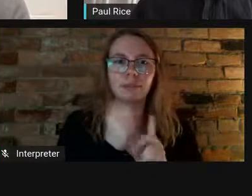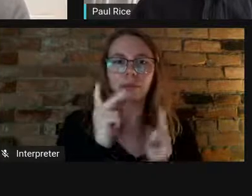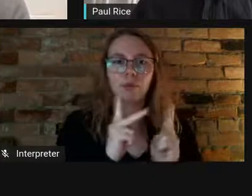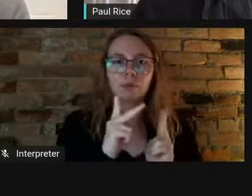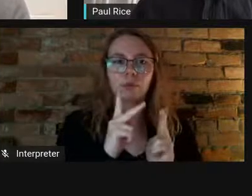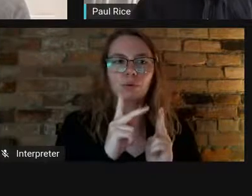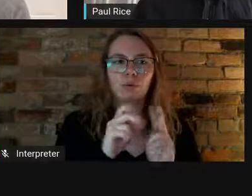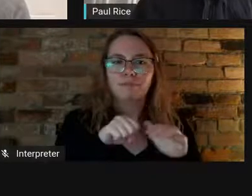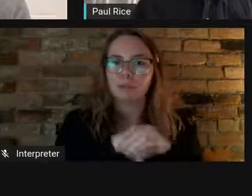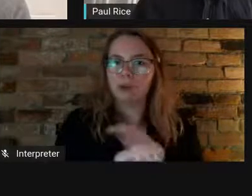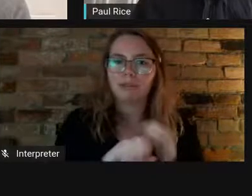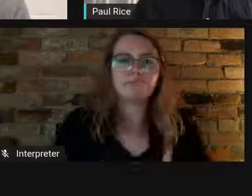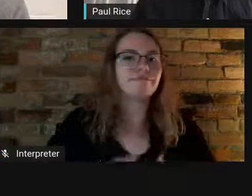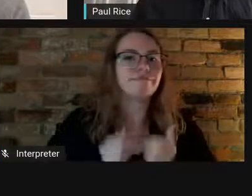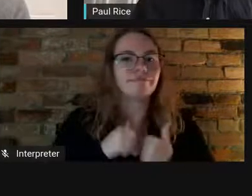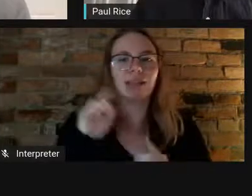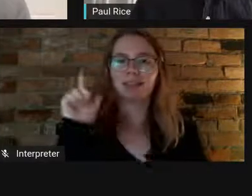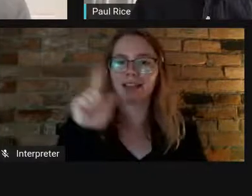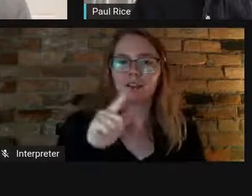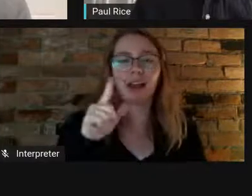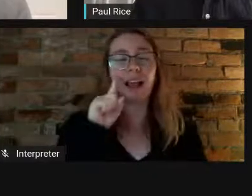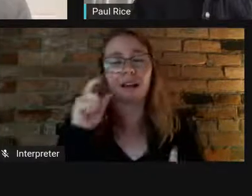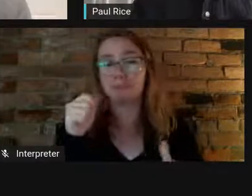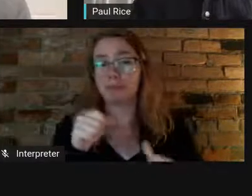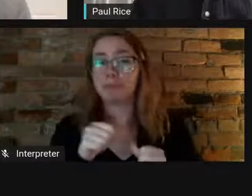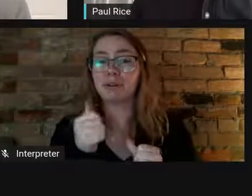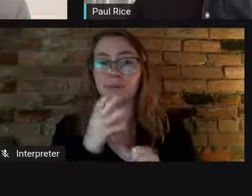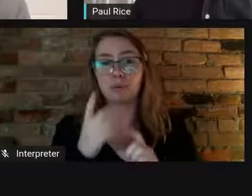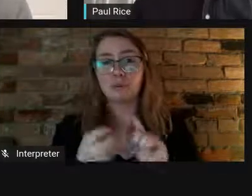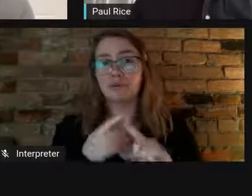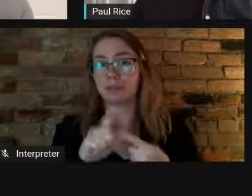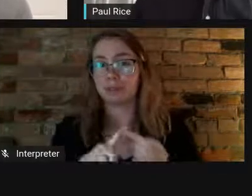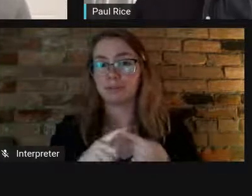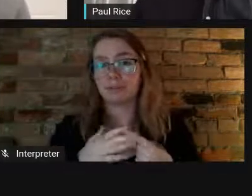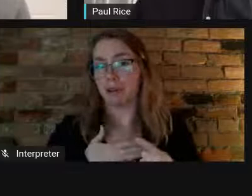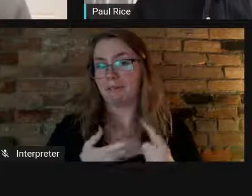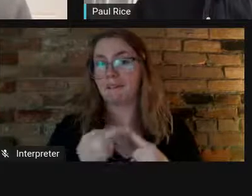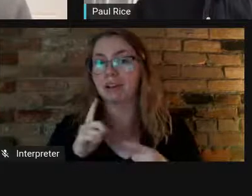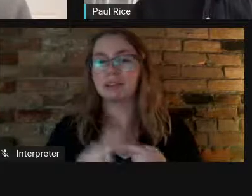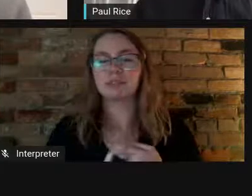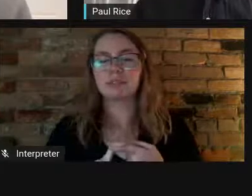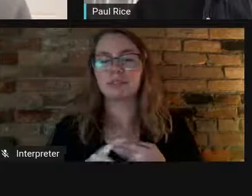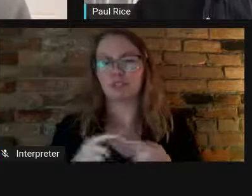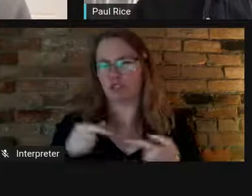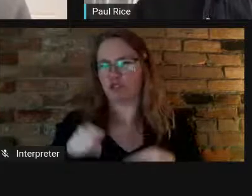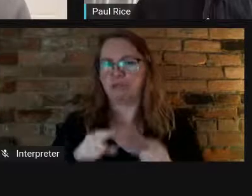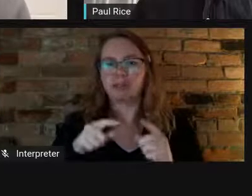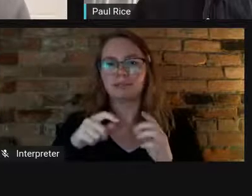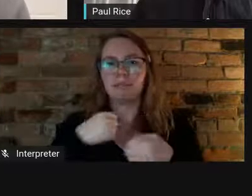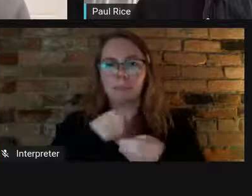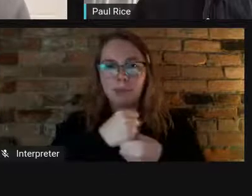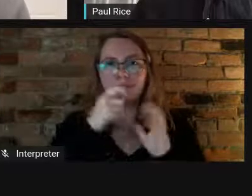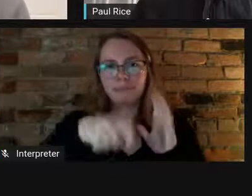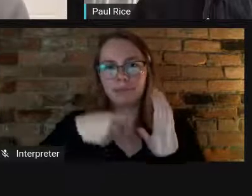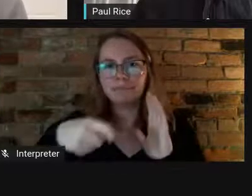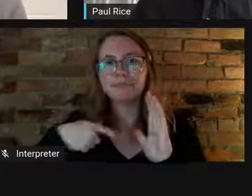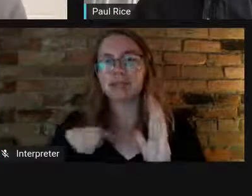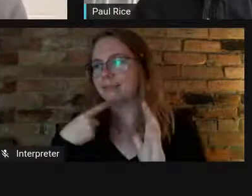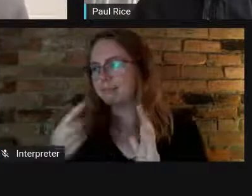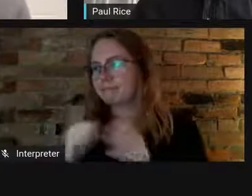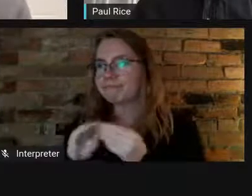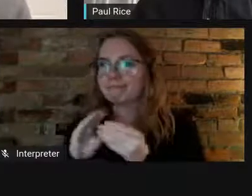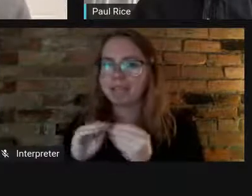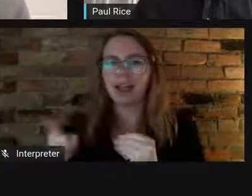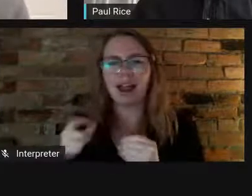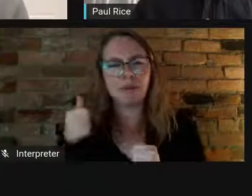remember a couple of the people, friends of mine, who I've told during the production process, and they remember hearing this news on the